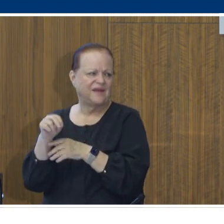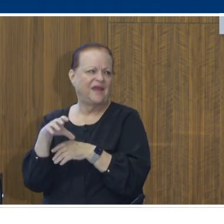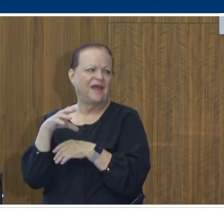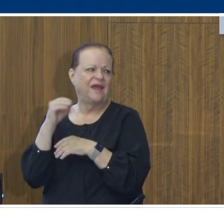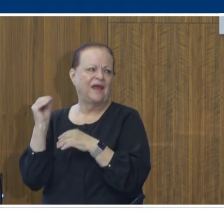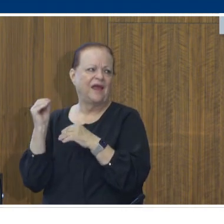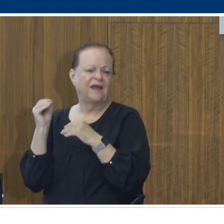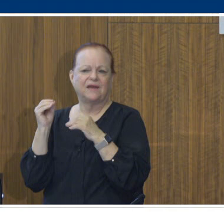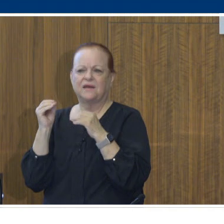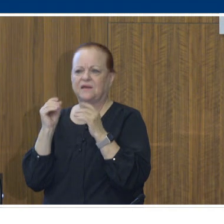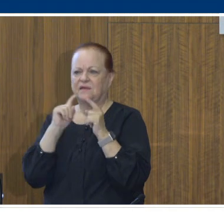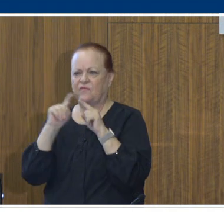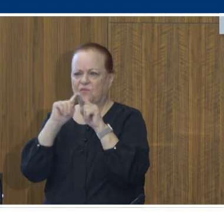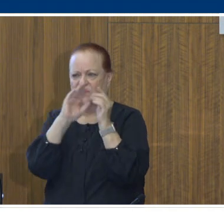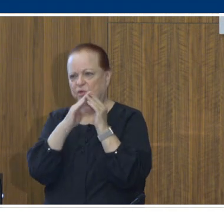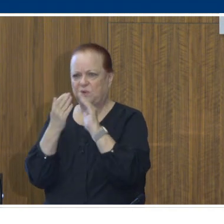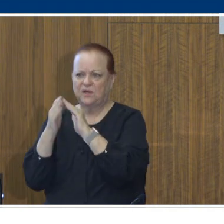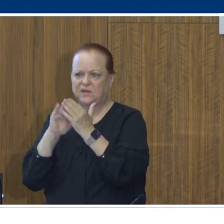underserved communities,